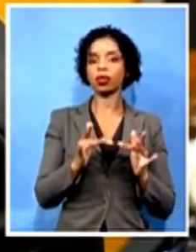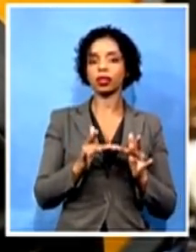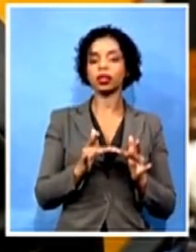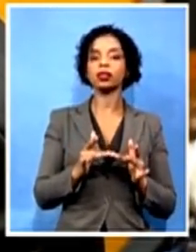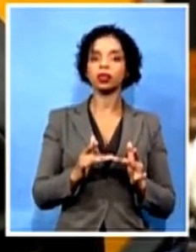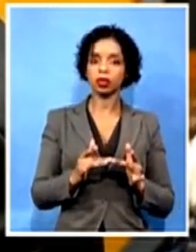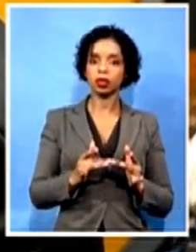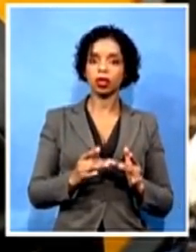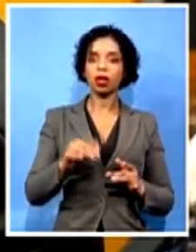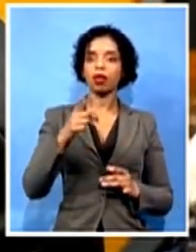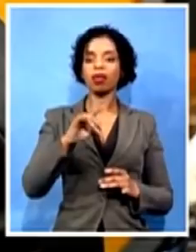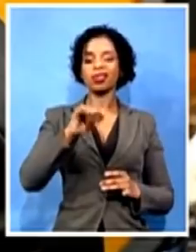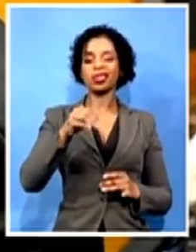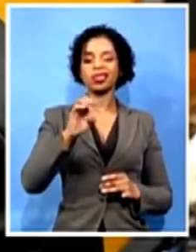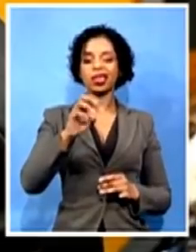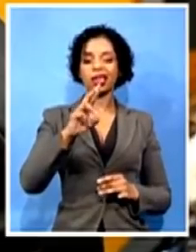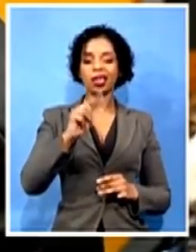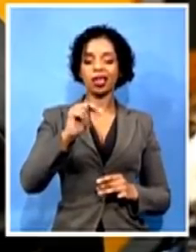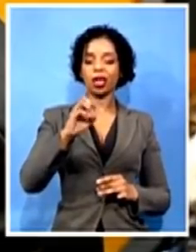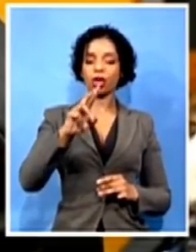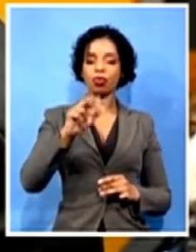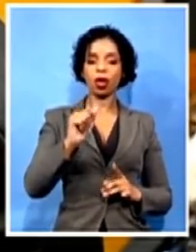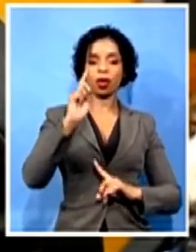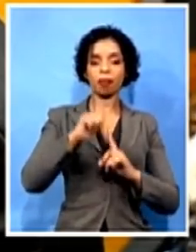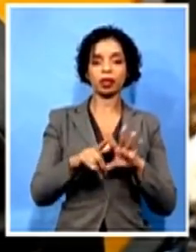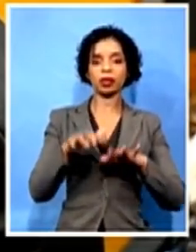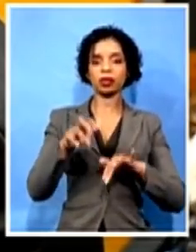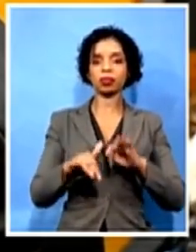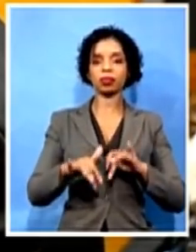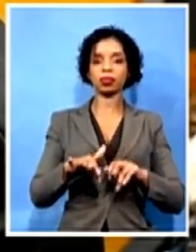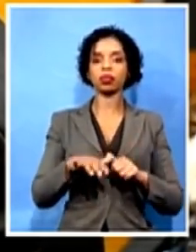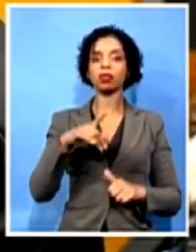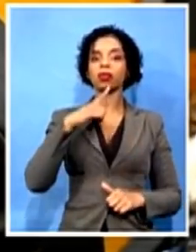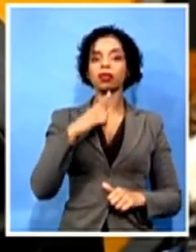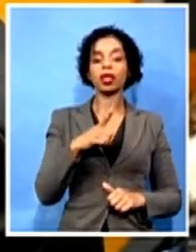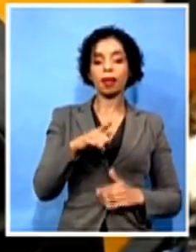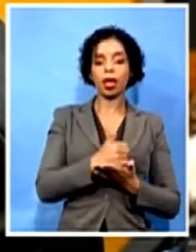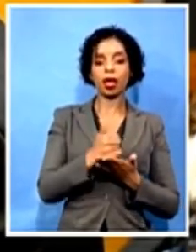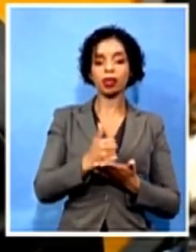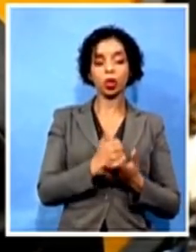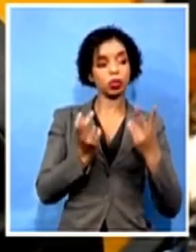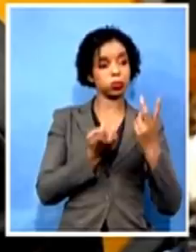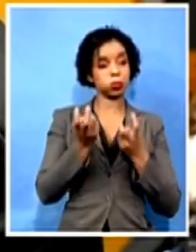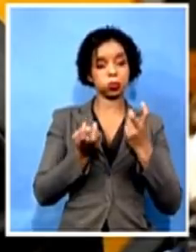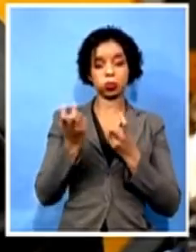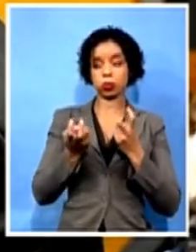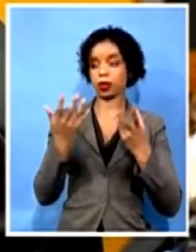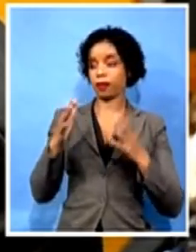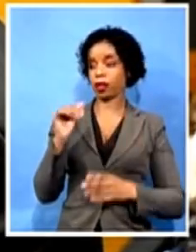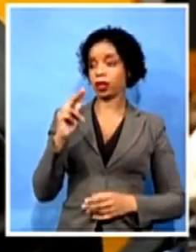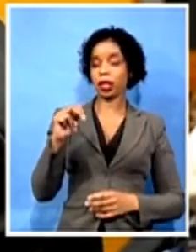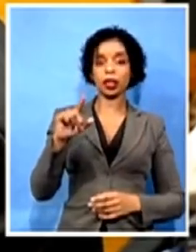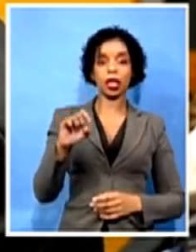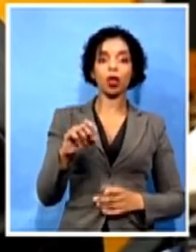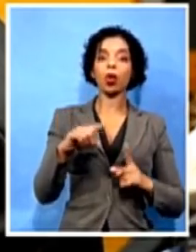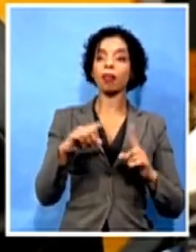intensive search of his house. He's lost the Italian passport. He has not been able to find the passport, and through his legal representatives we've requested that he must